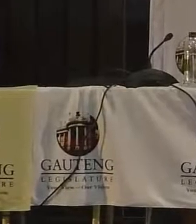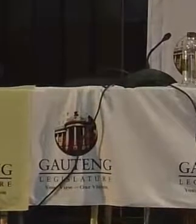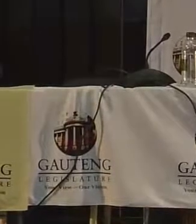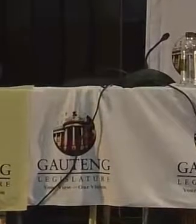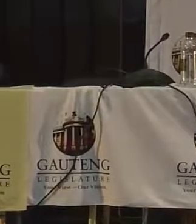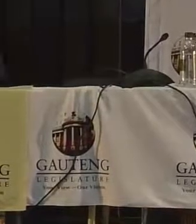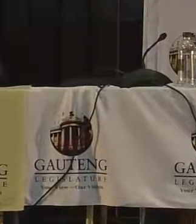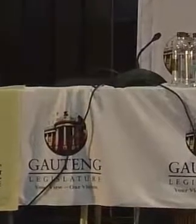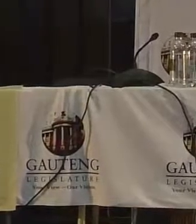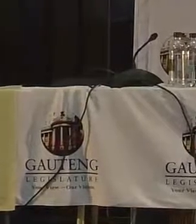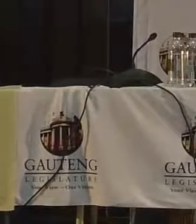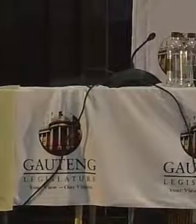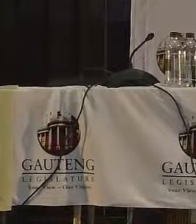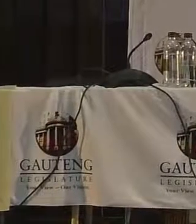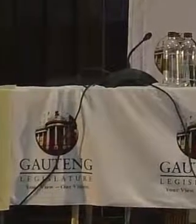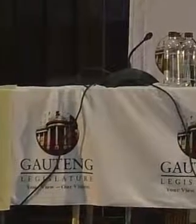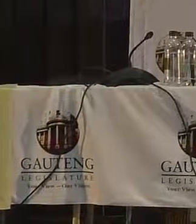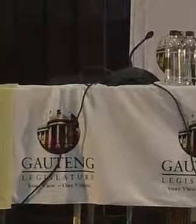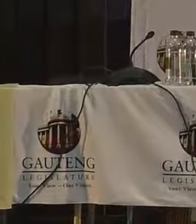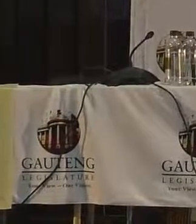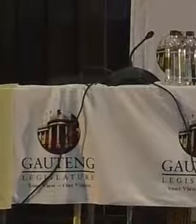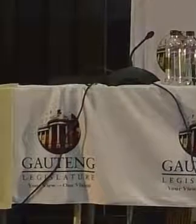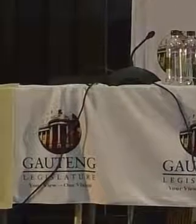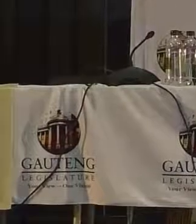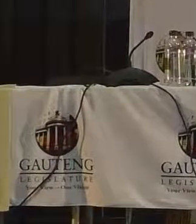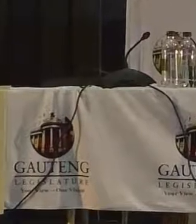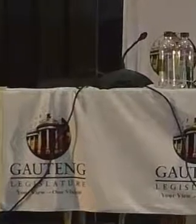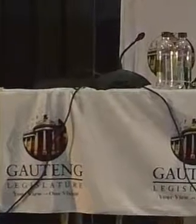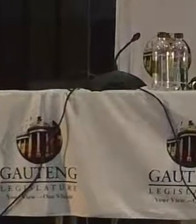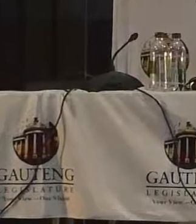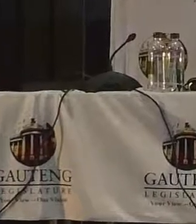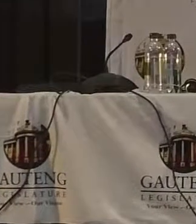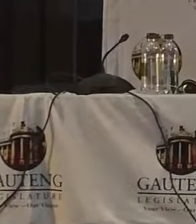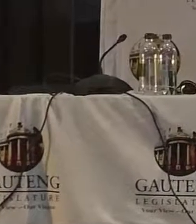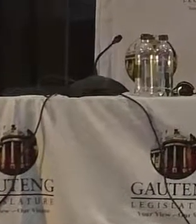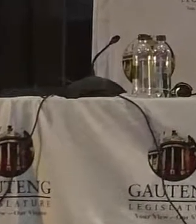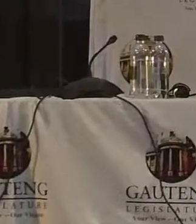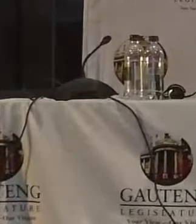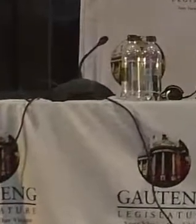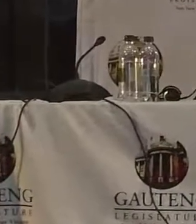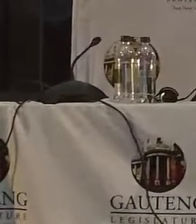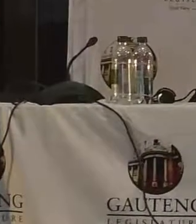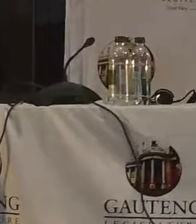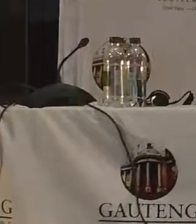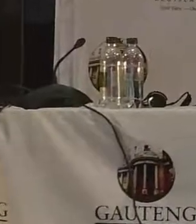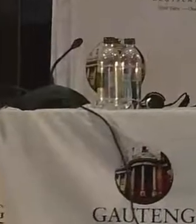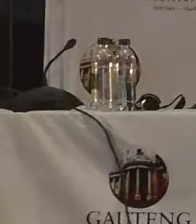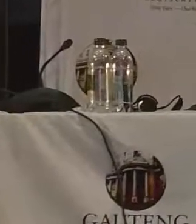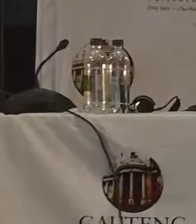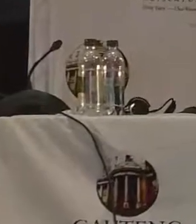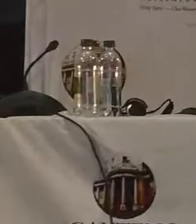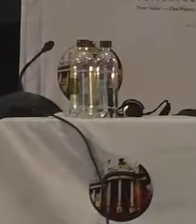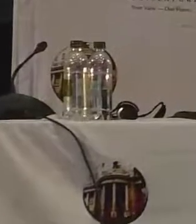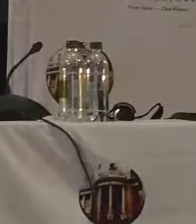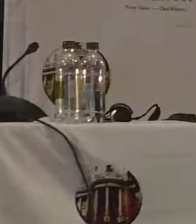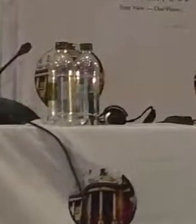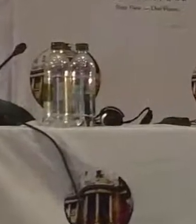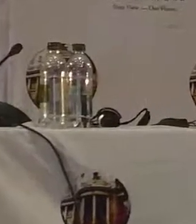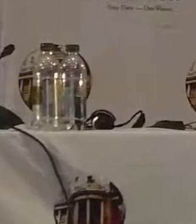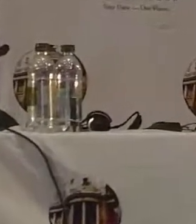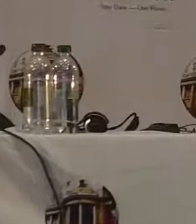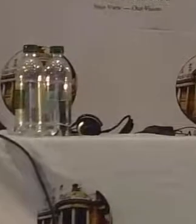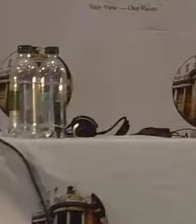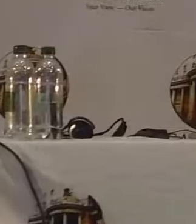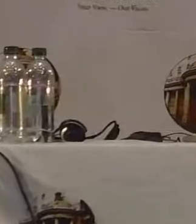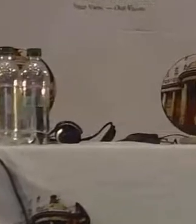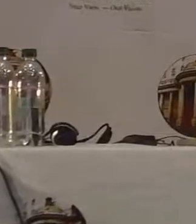draft report together. Just for members, for your information, they had a skeleton report I think they'd put together, but had to wait